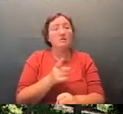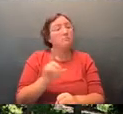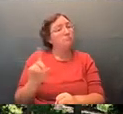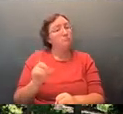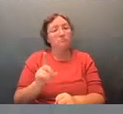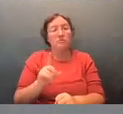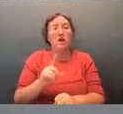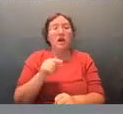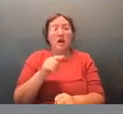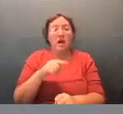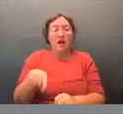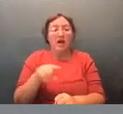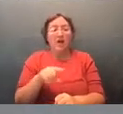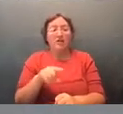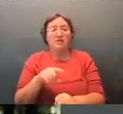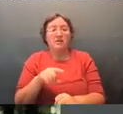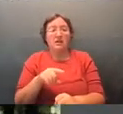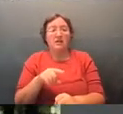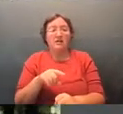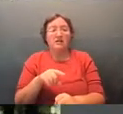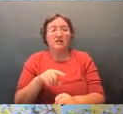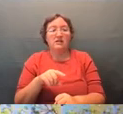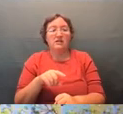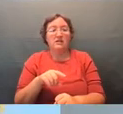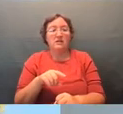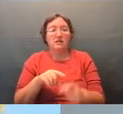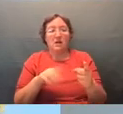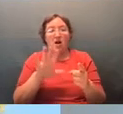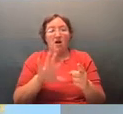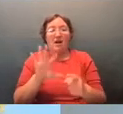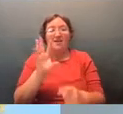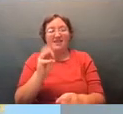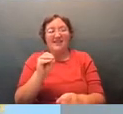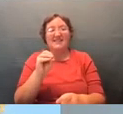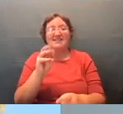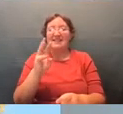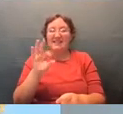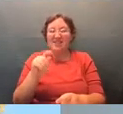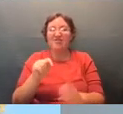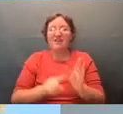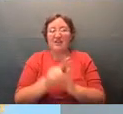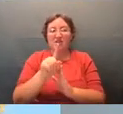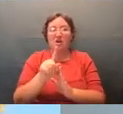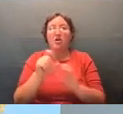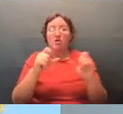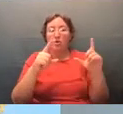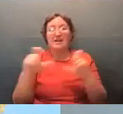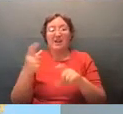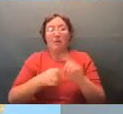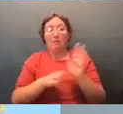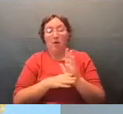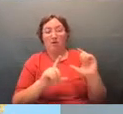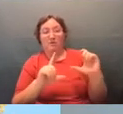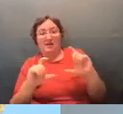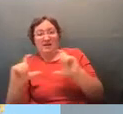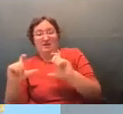here get to be about 60 feet tall, and you can see them. You can take pictures from the bottom, which